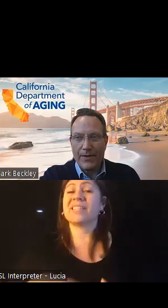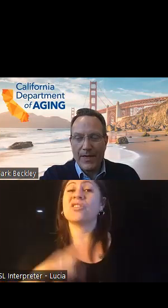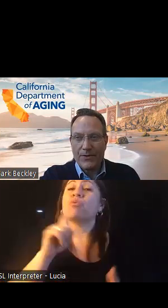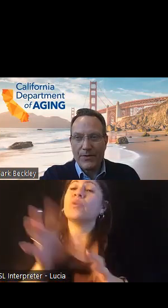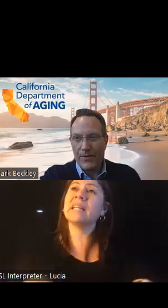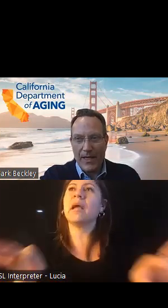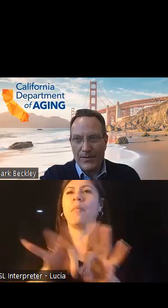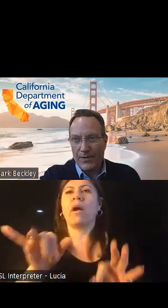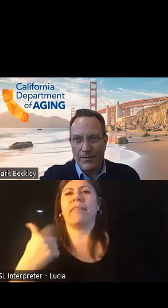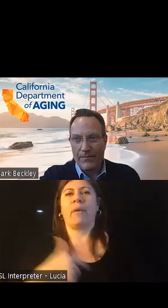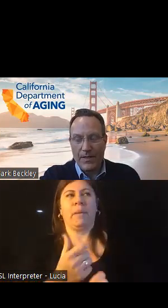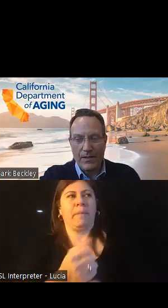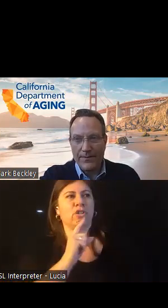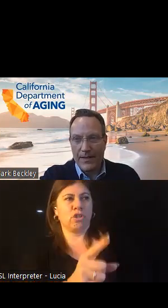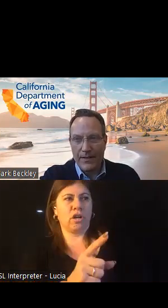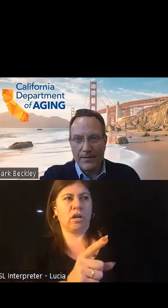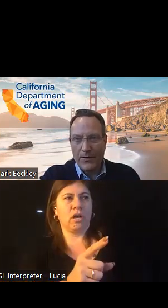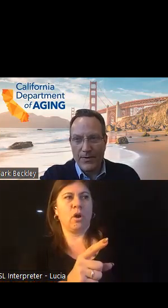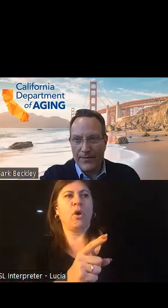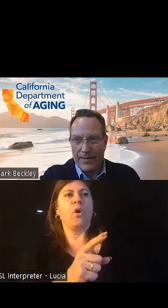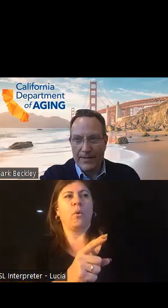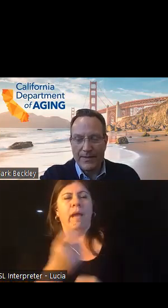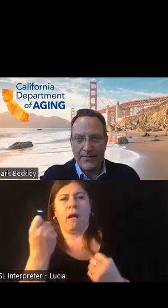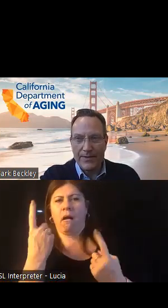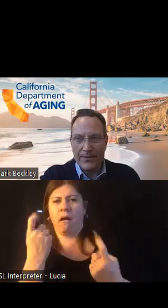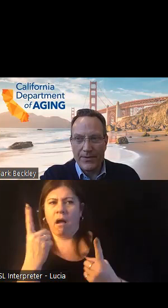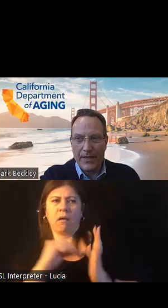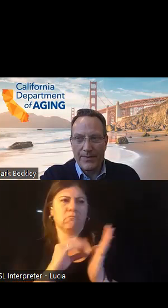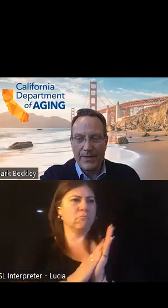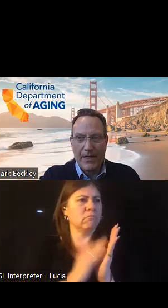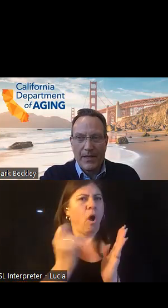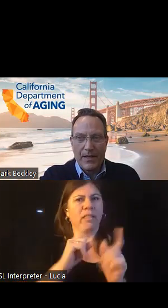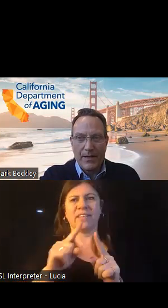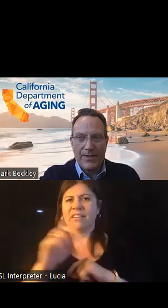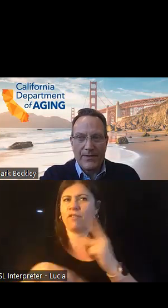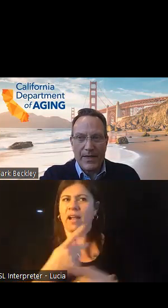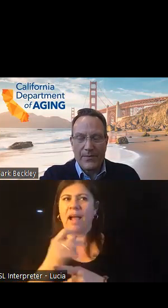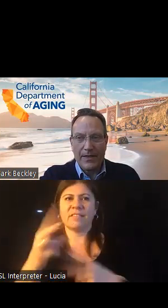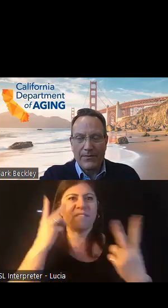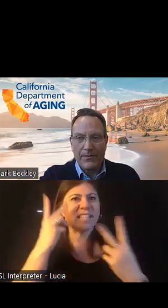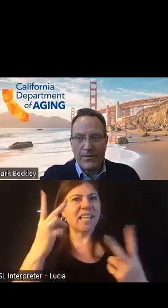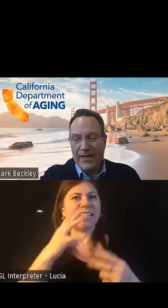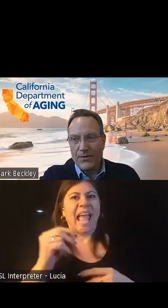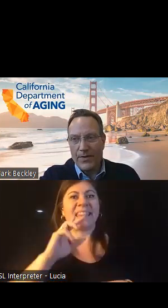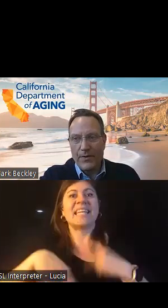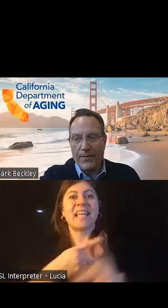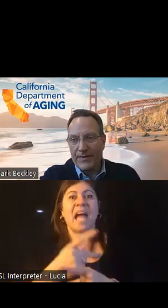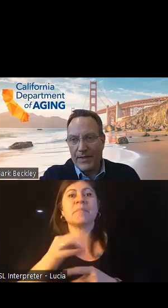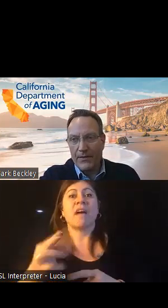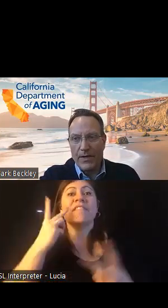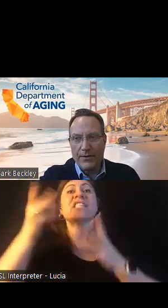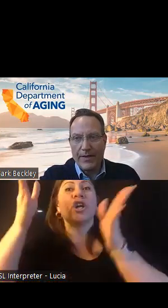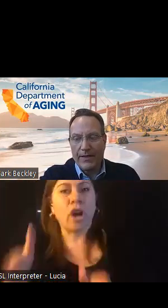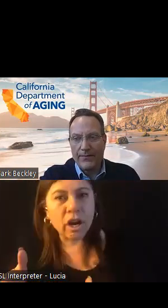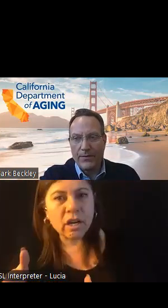we really make sure that we capture all of the appropriate visits and visitor types, so that we're making sure that we're not